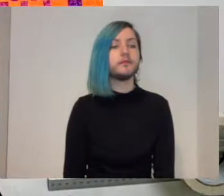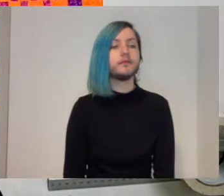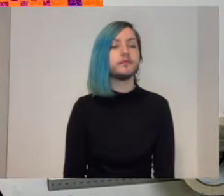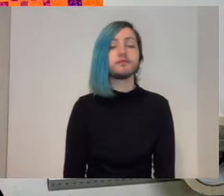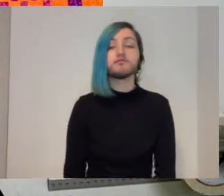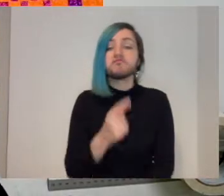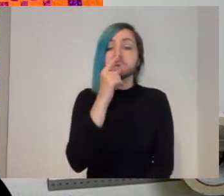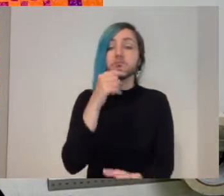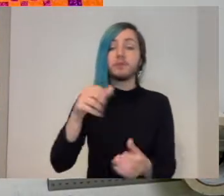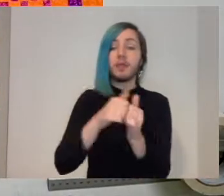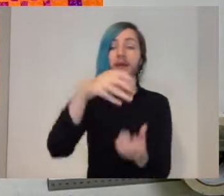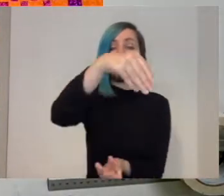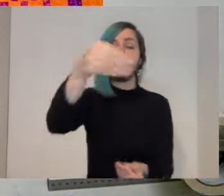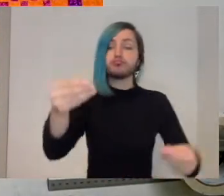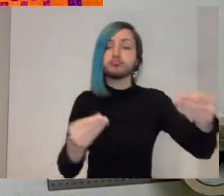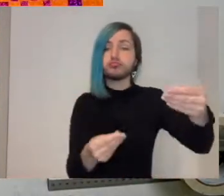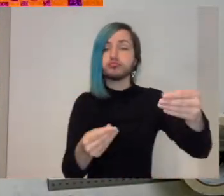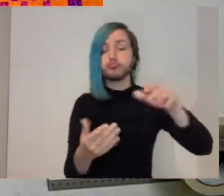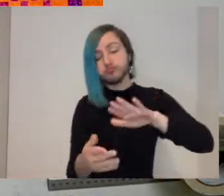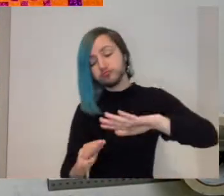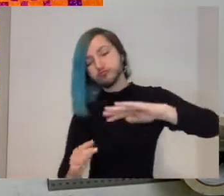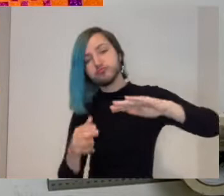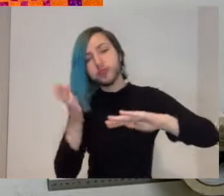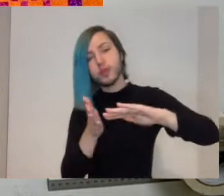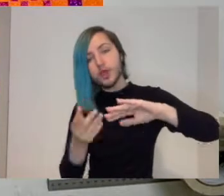Might want to spin the paper around as you get towards the other side.